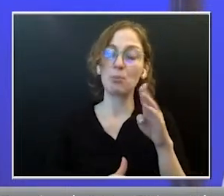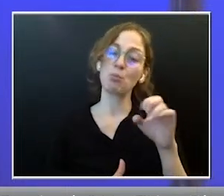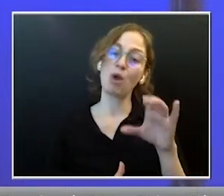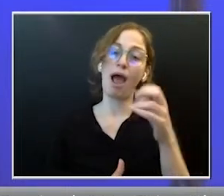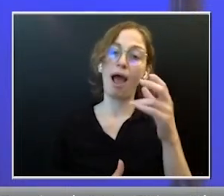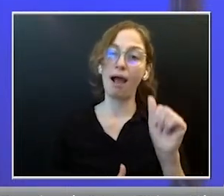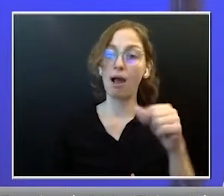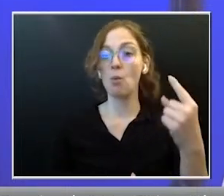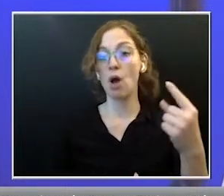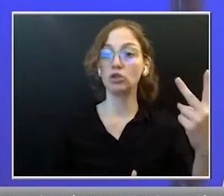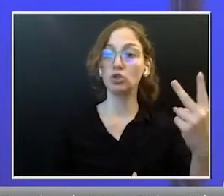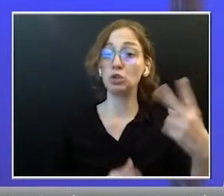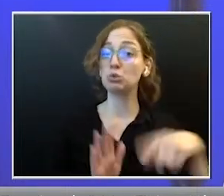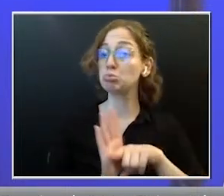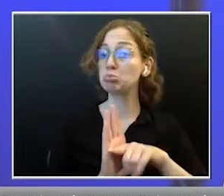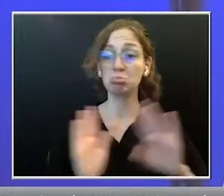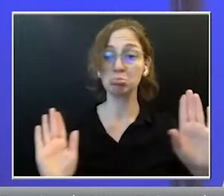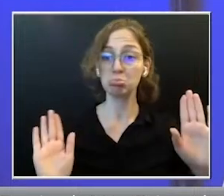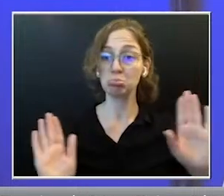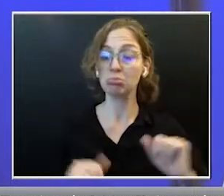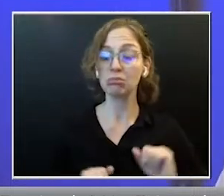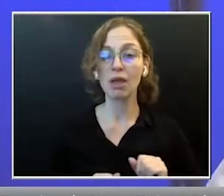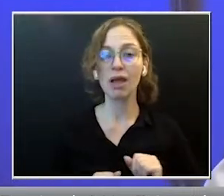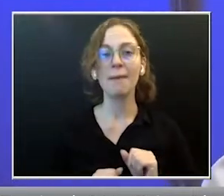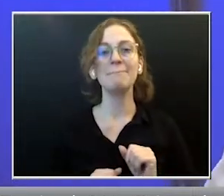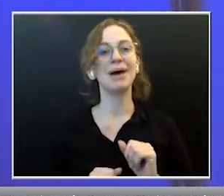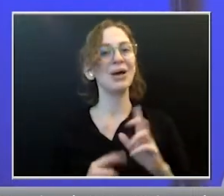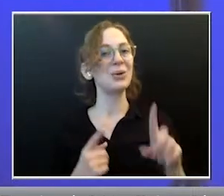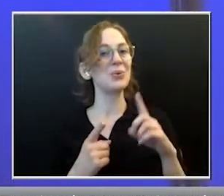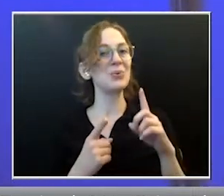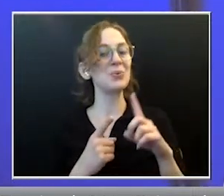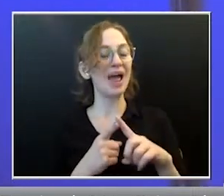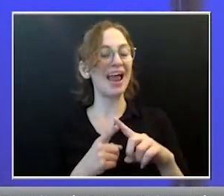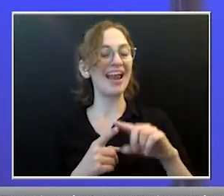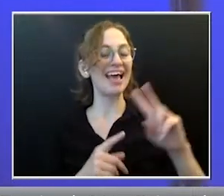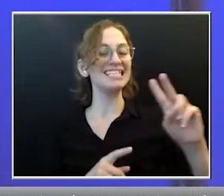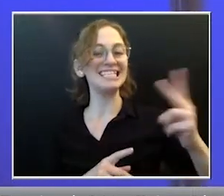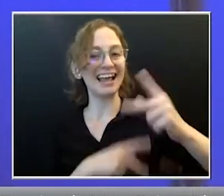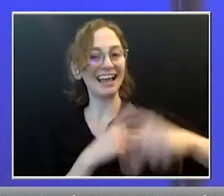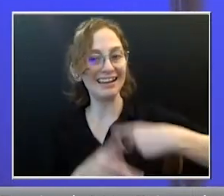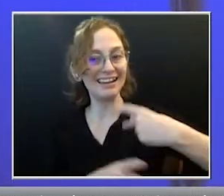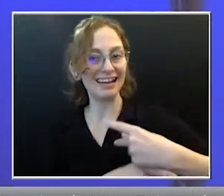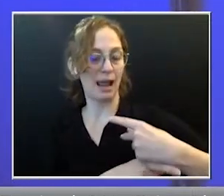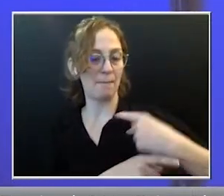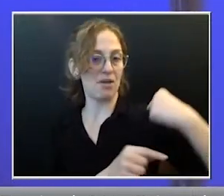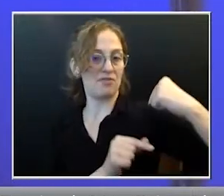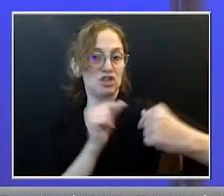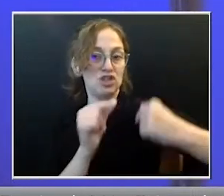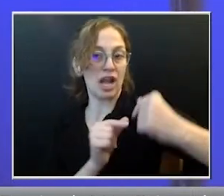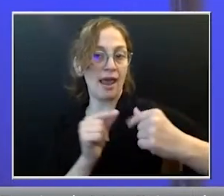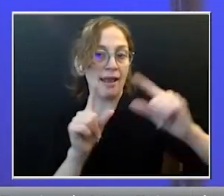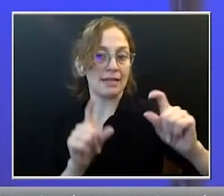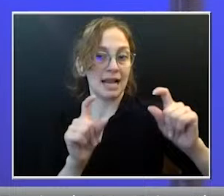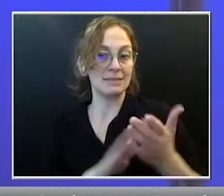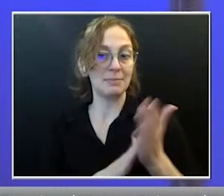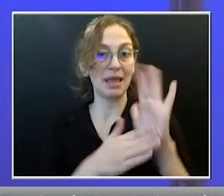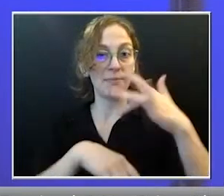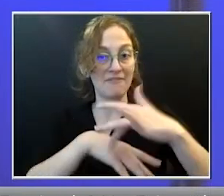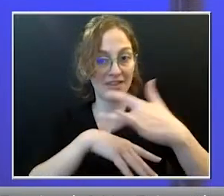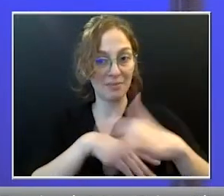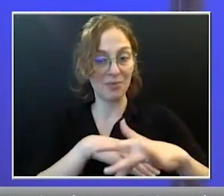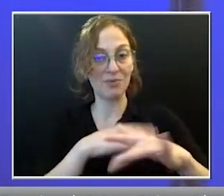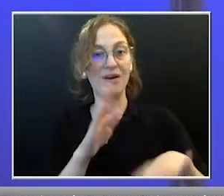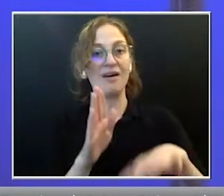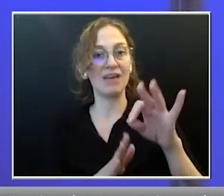became available, a second type of genetic testing called panel testing showed she had something called an ATM